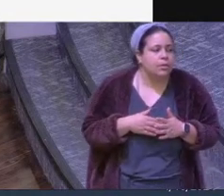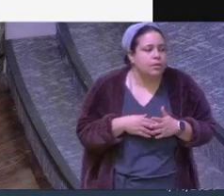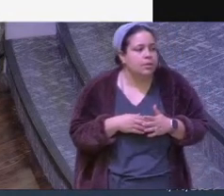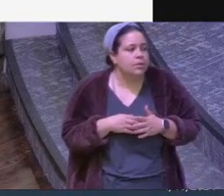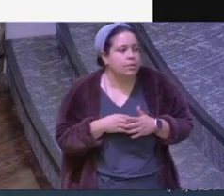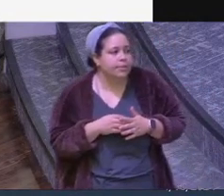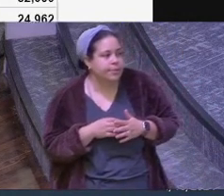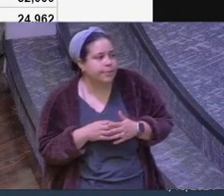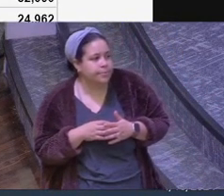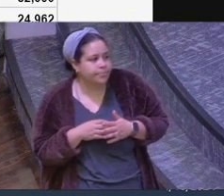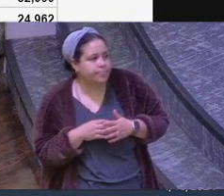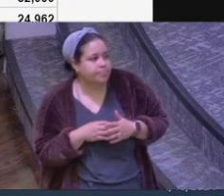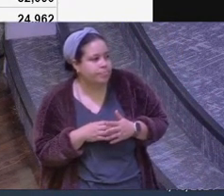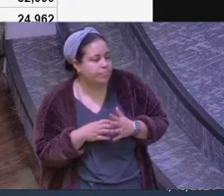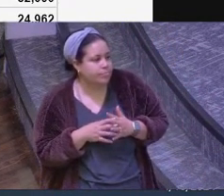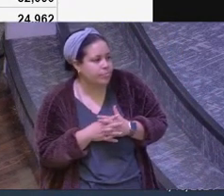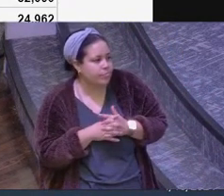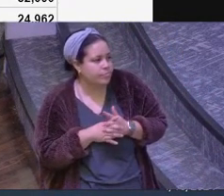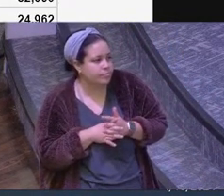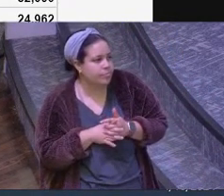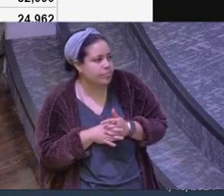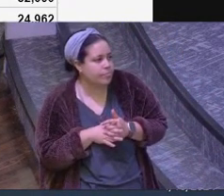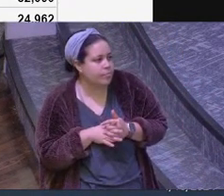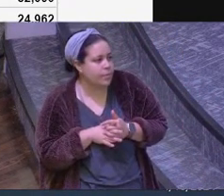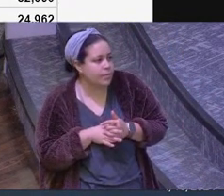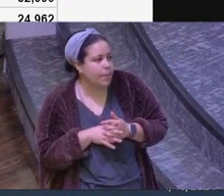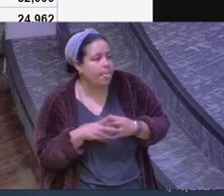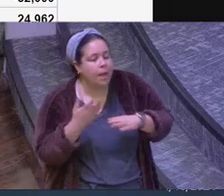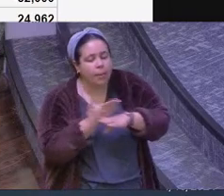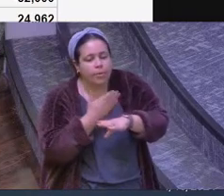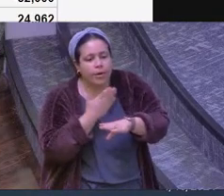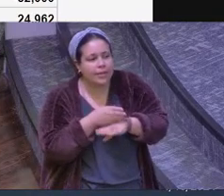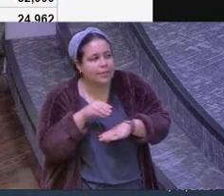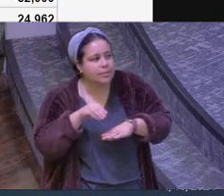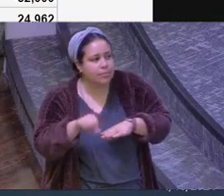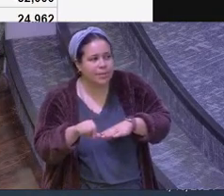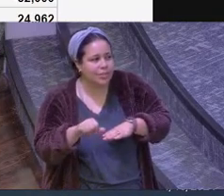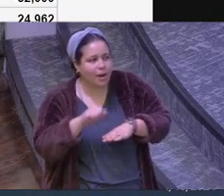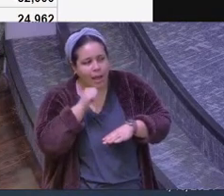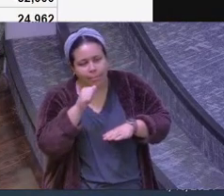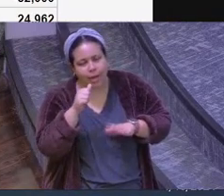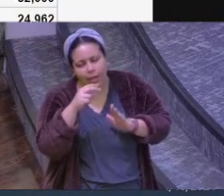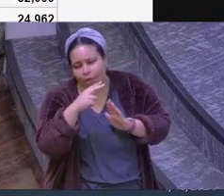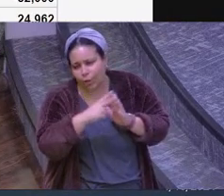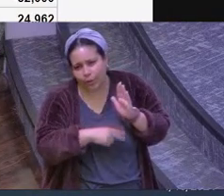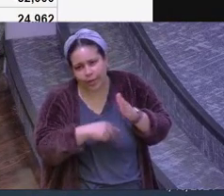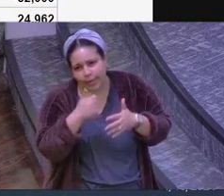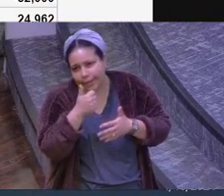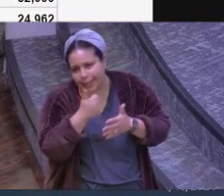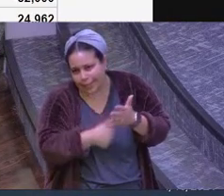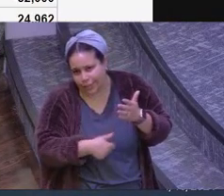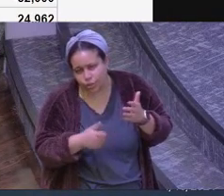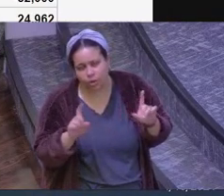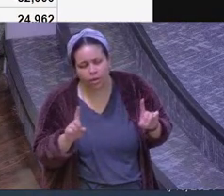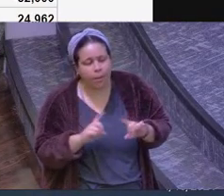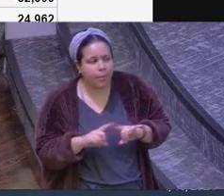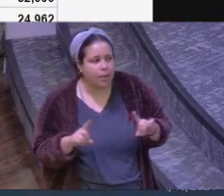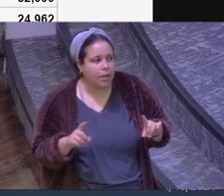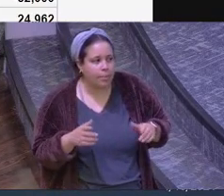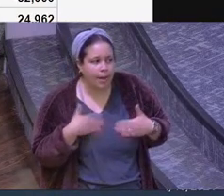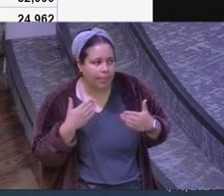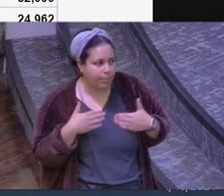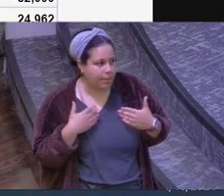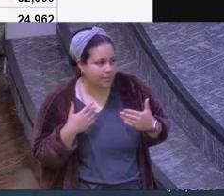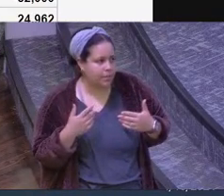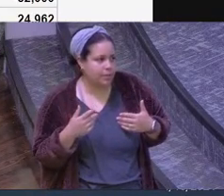difference. Next, you have the operating expenditures difference. I'm not going to go through each one of these, but I'll be happy as well as, you